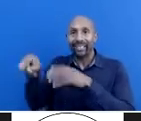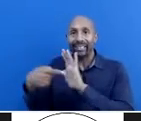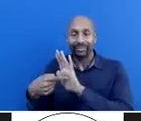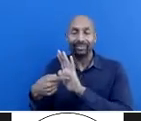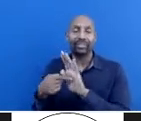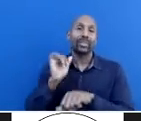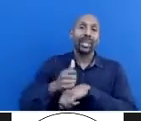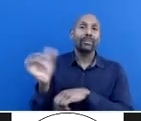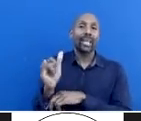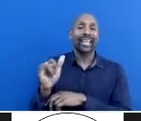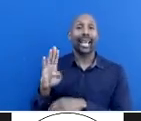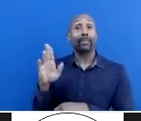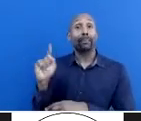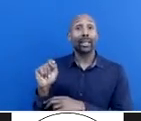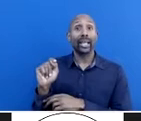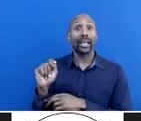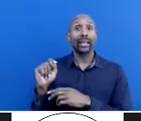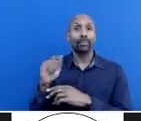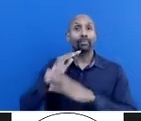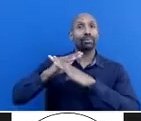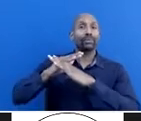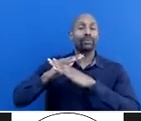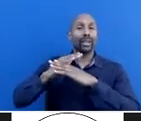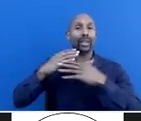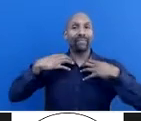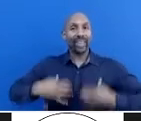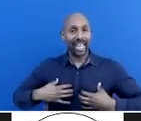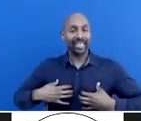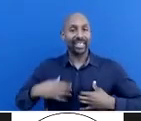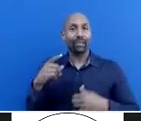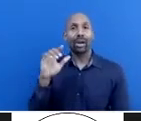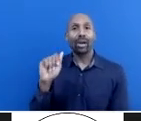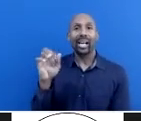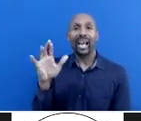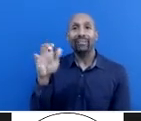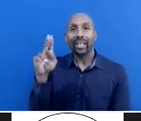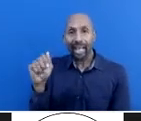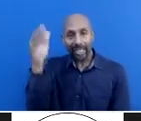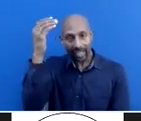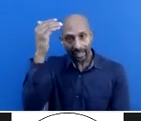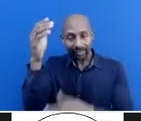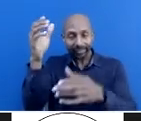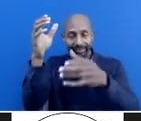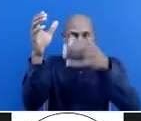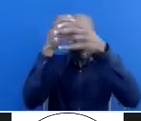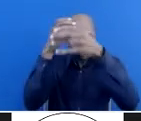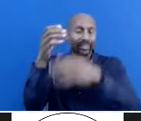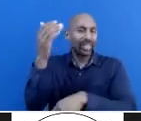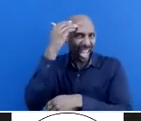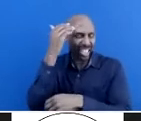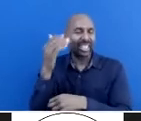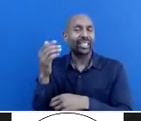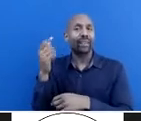Africana knowledge through which one can negotiate the world. So what Jamal is doing